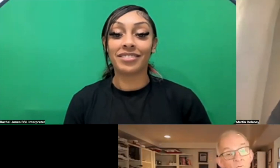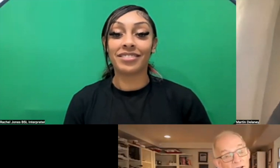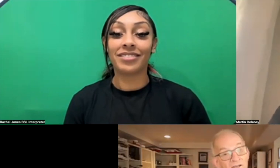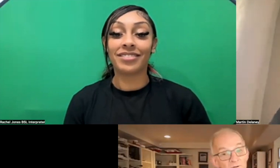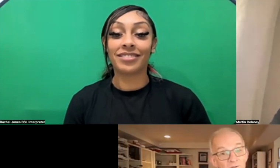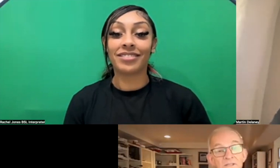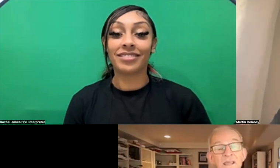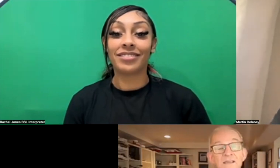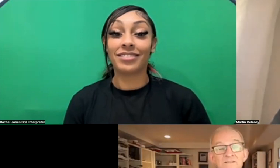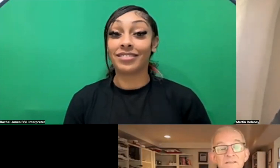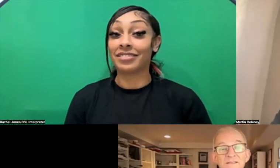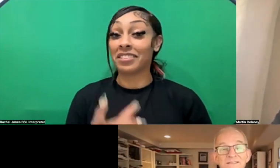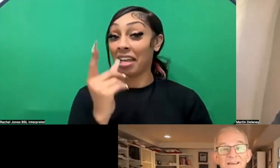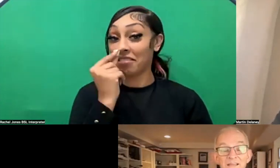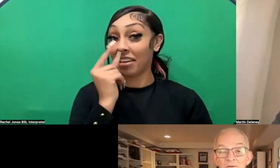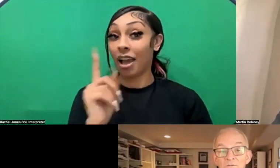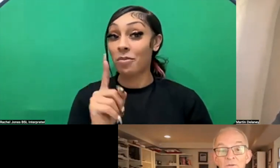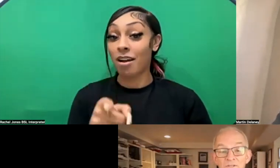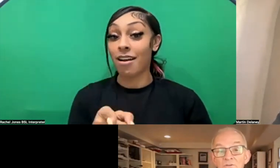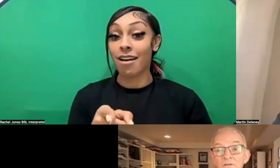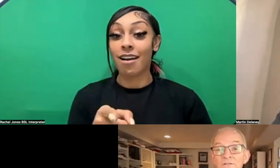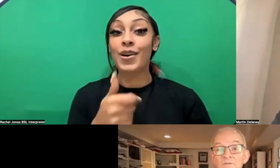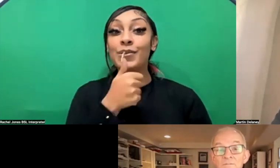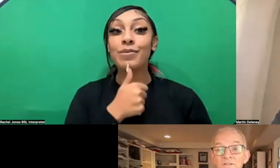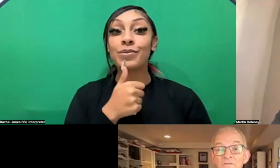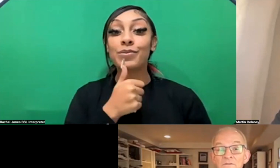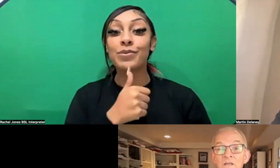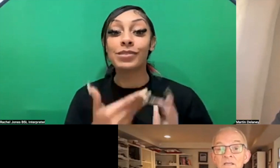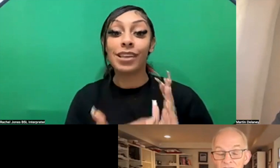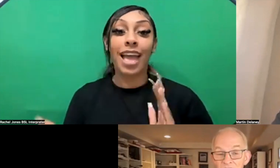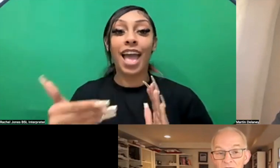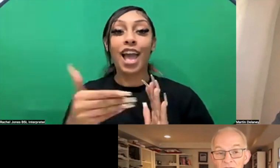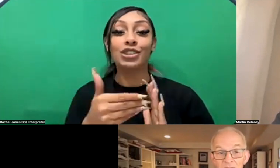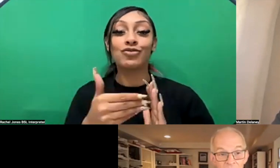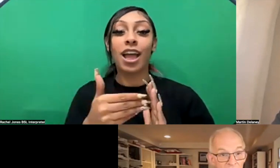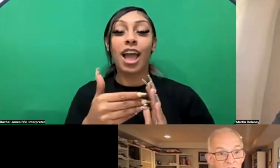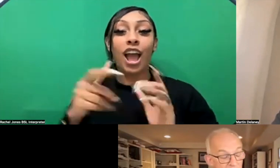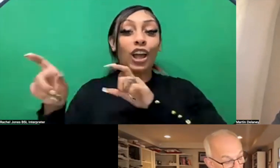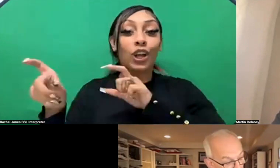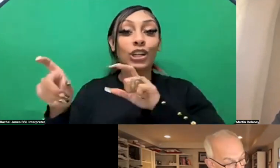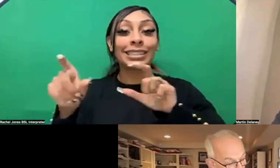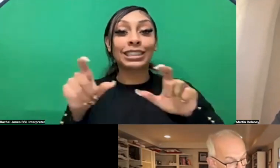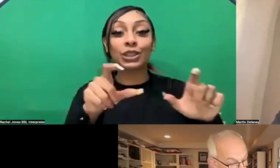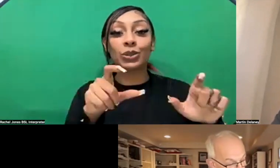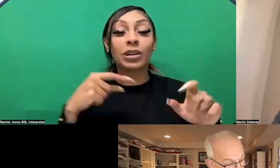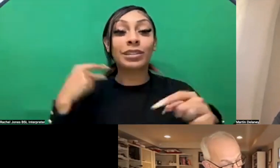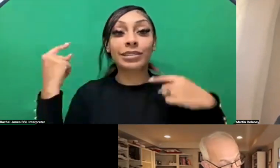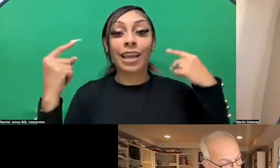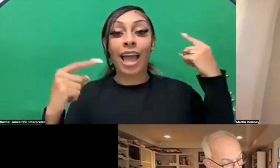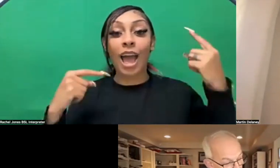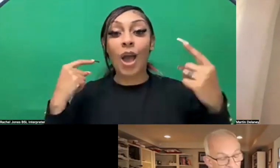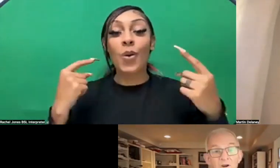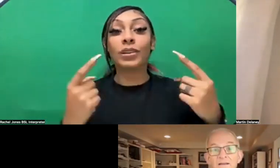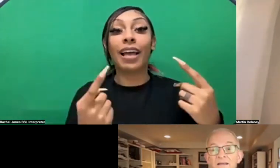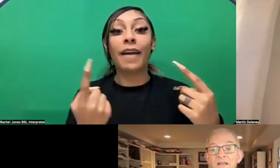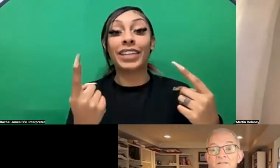But what I can do in this case is I can use those additional two continuous dimensions. If I tilt my finger